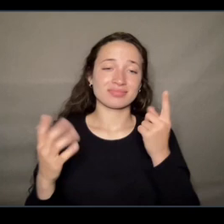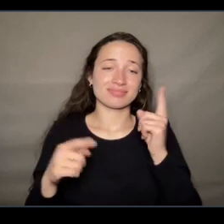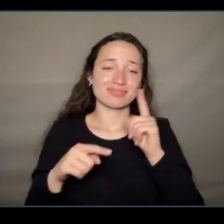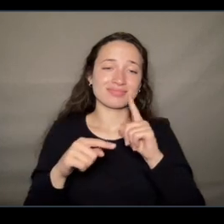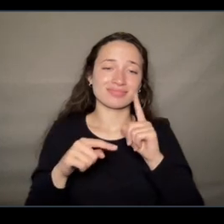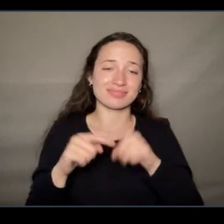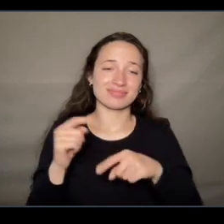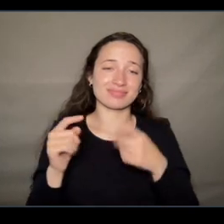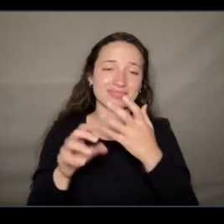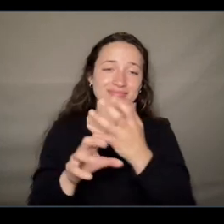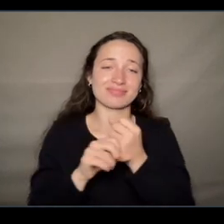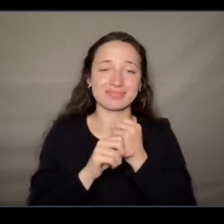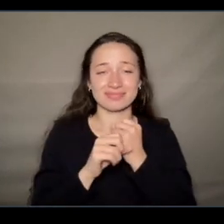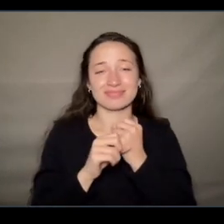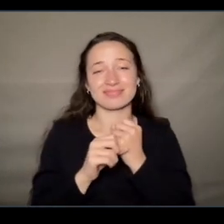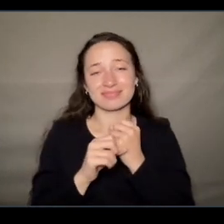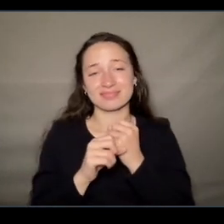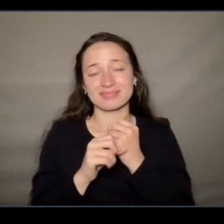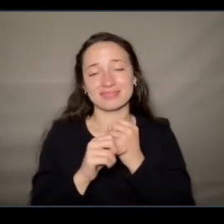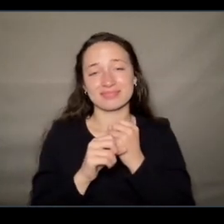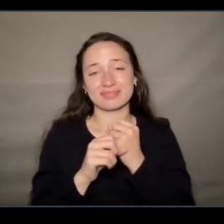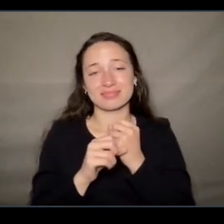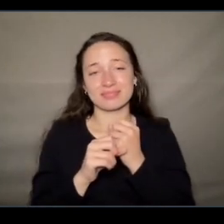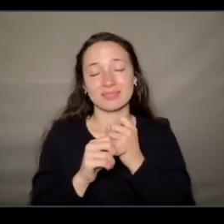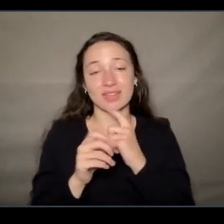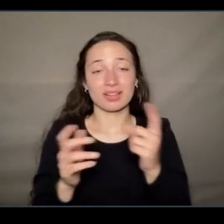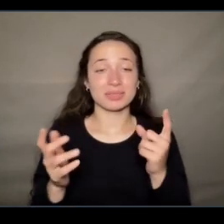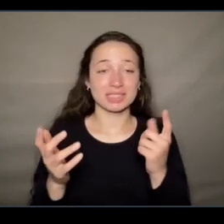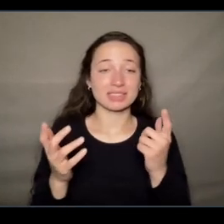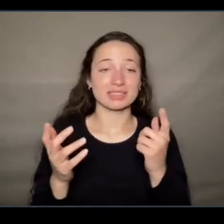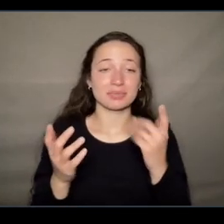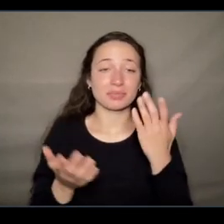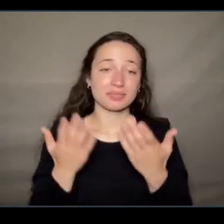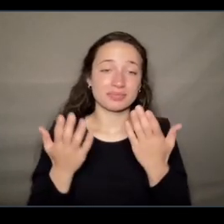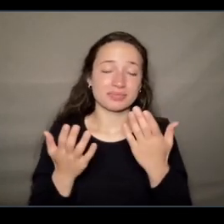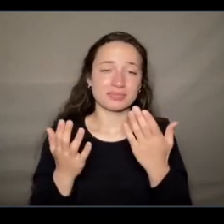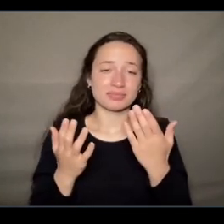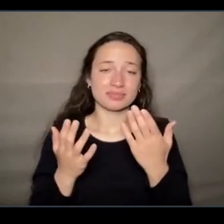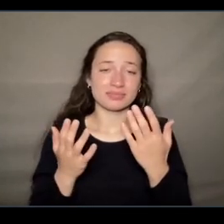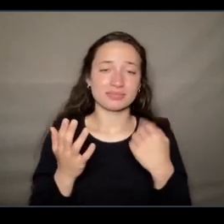And while it's unattainable, ultimately, perhaps